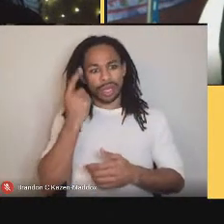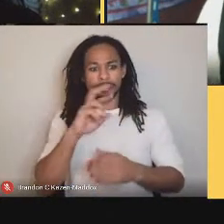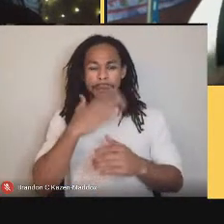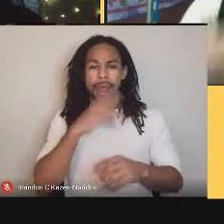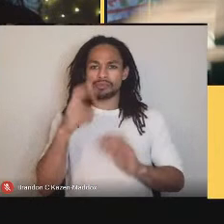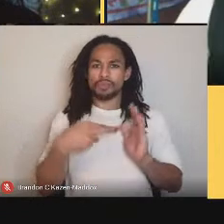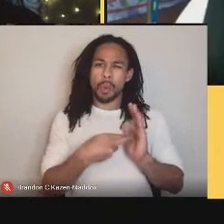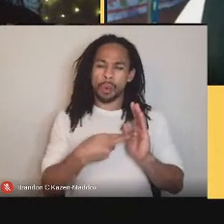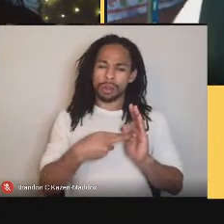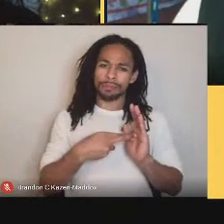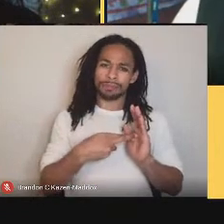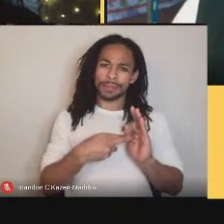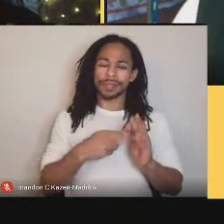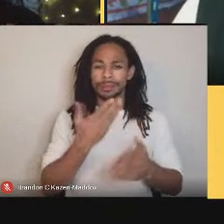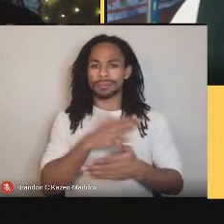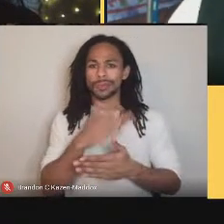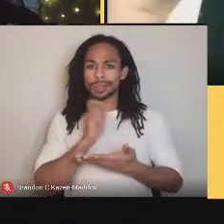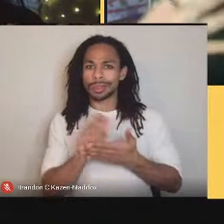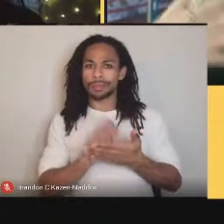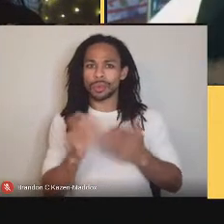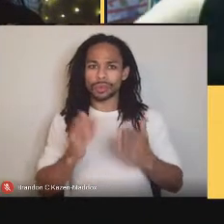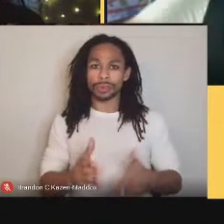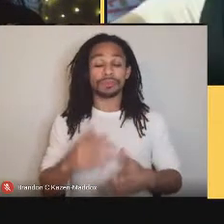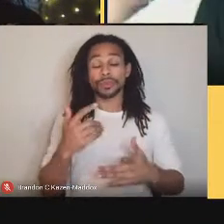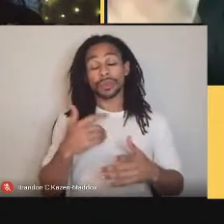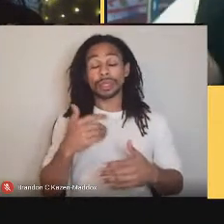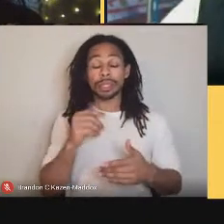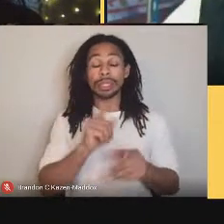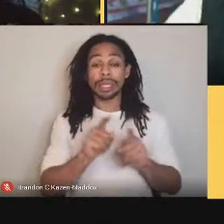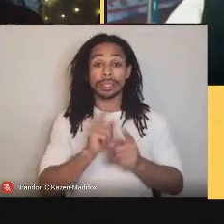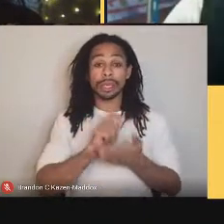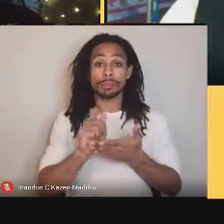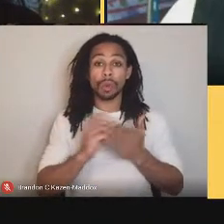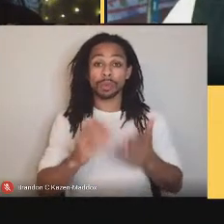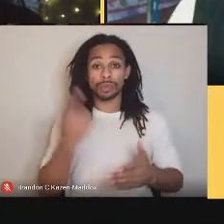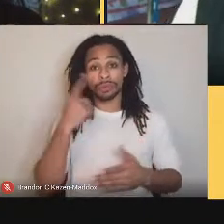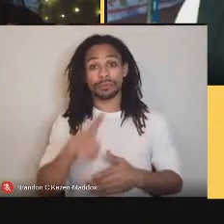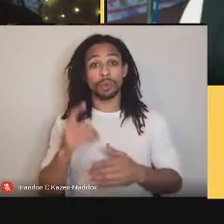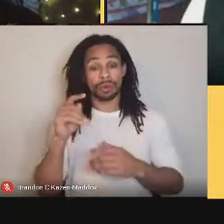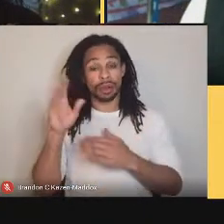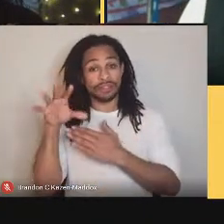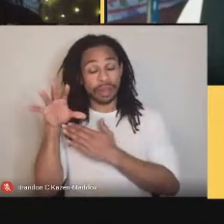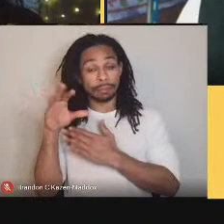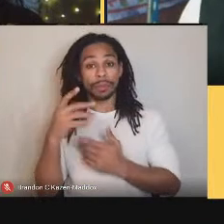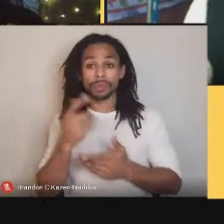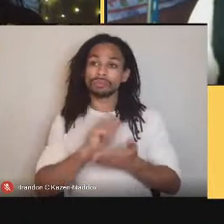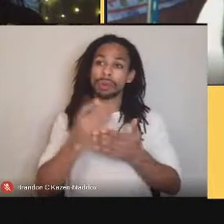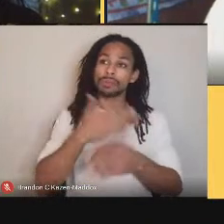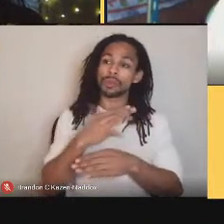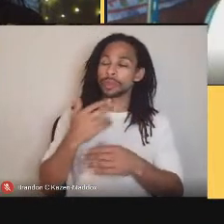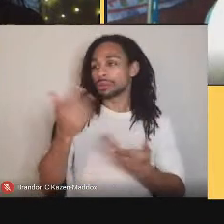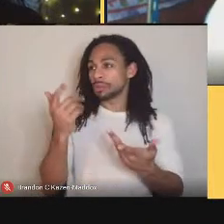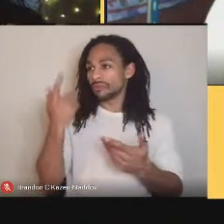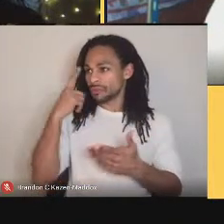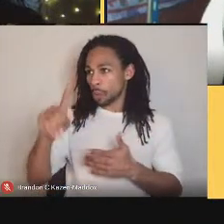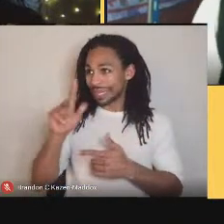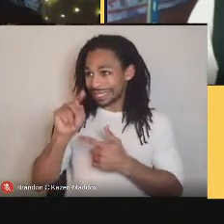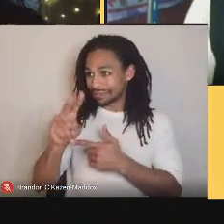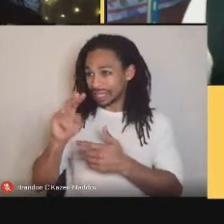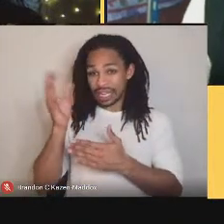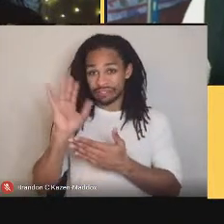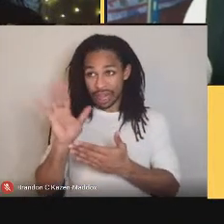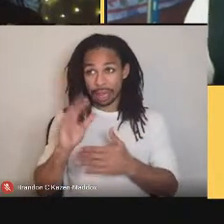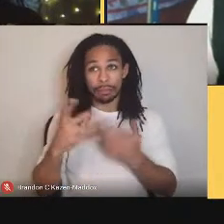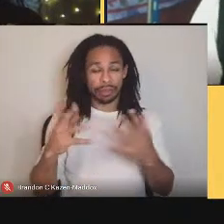the longest time, I thought as a composer for film, for example, you write the music that just supports what's happening on screen. And a lot of people view it that way. But after years